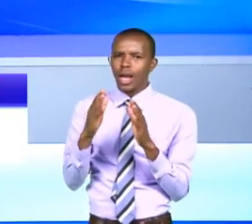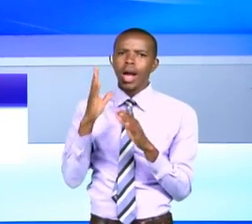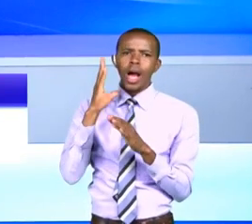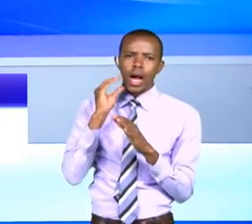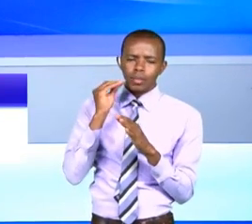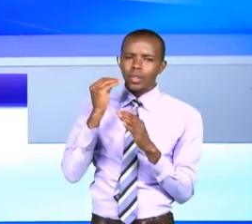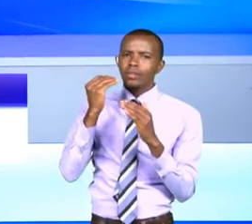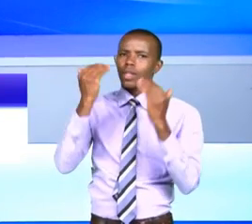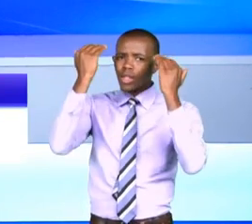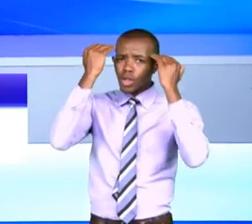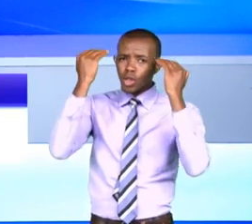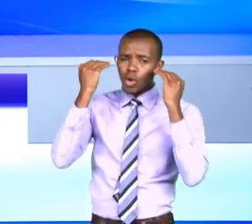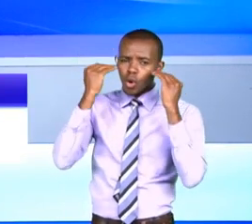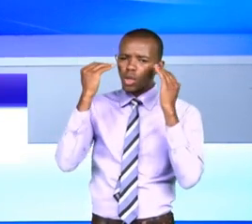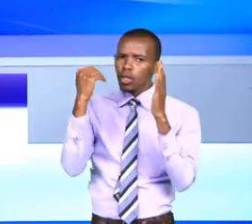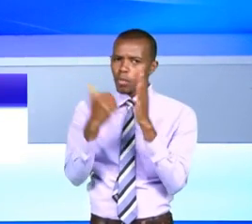of the judiciary. Before the